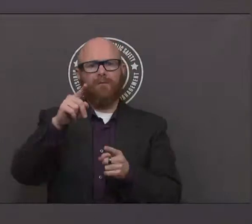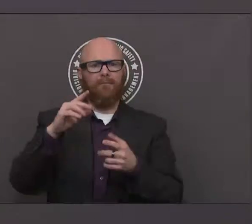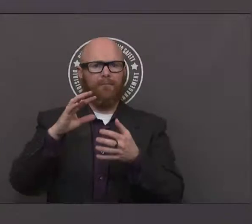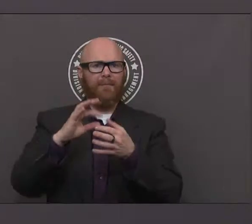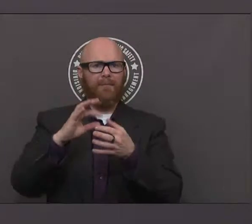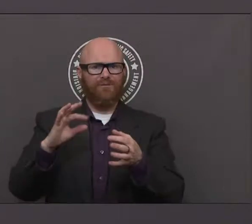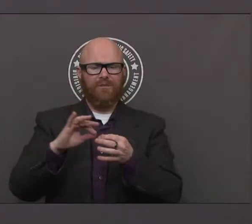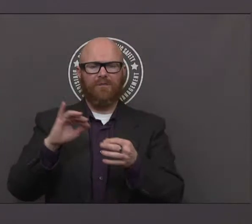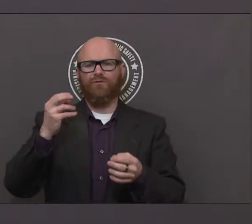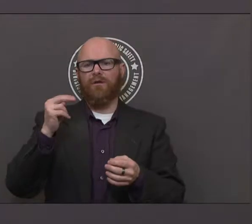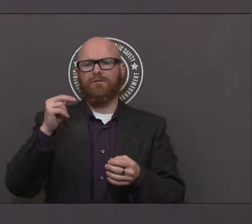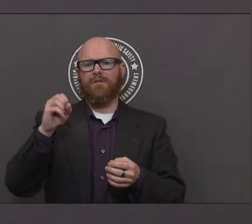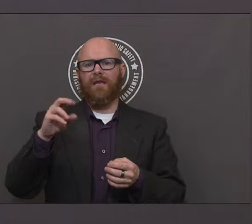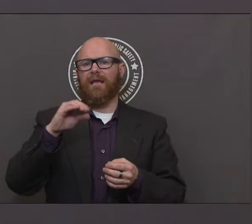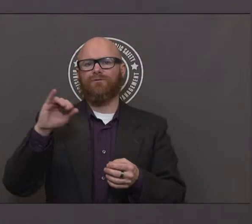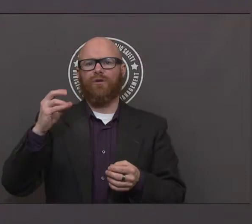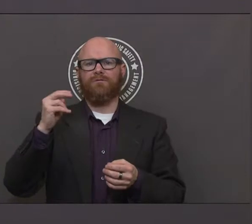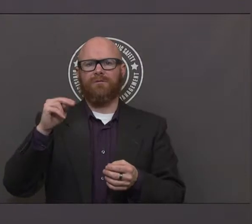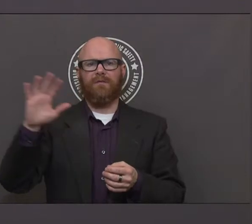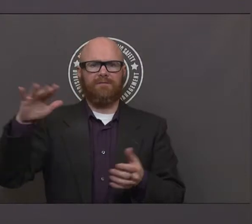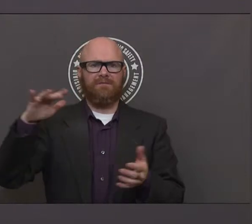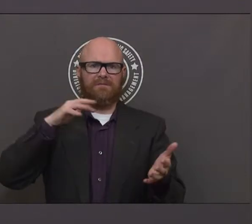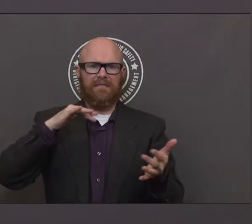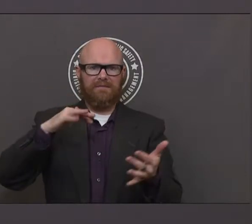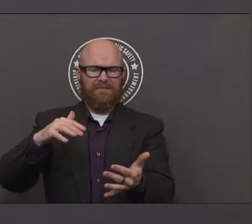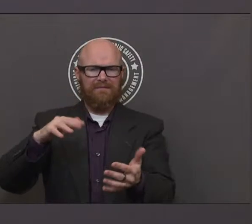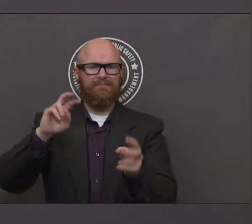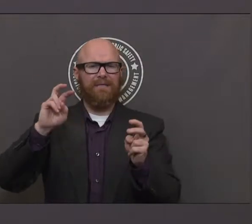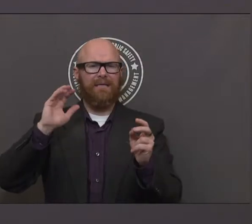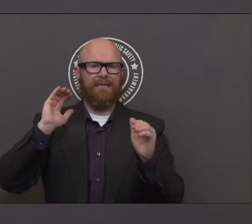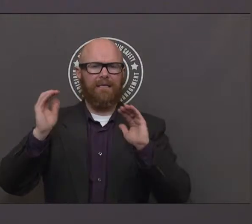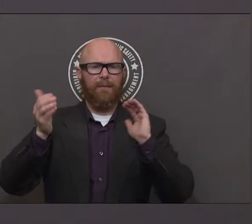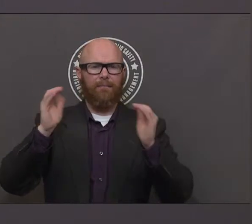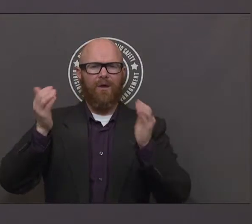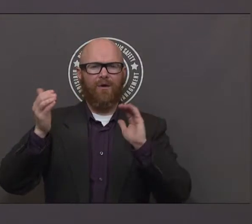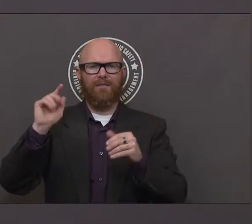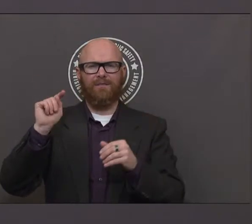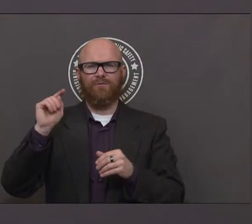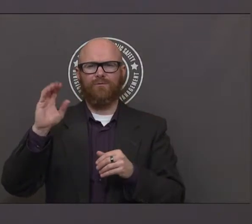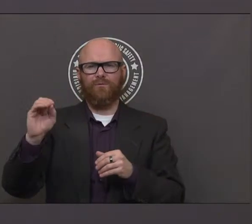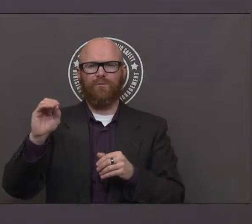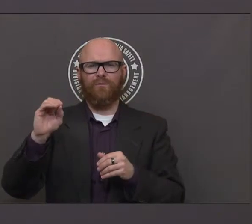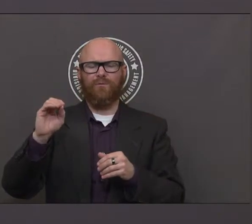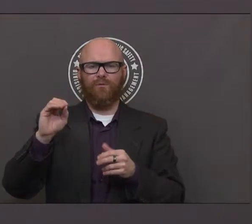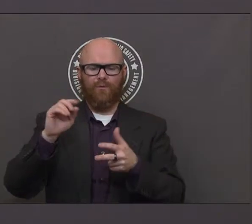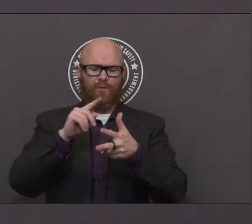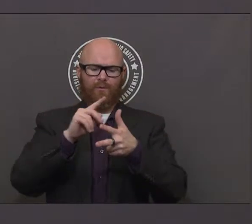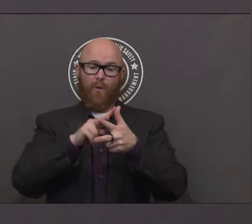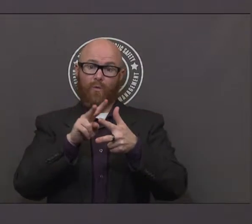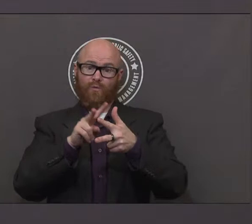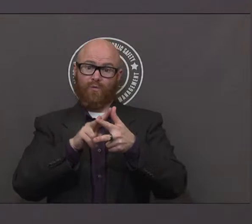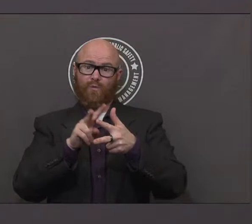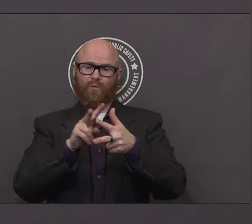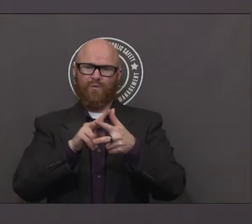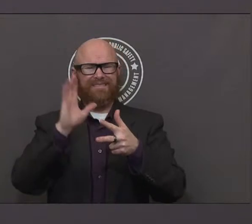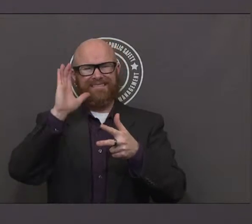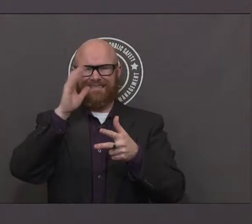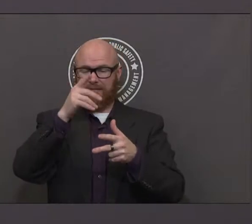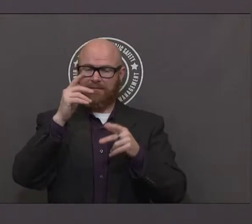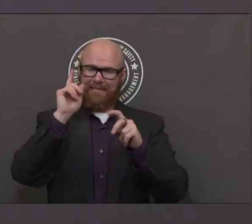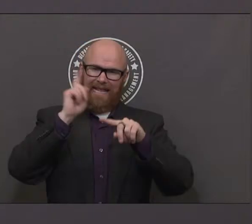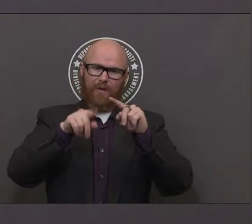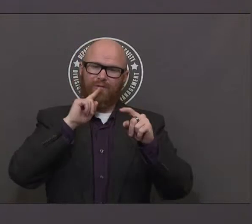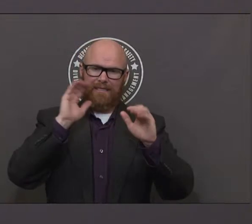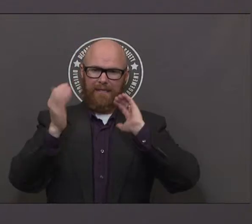The Johnson & Johnson study, comparing it to the Pfizer and Moderna, it was kind of an apples and oranges kind